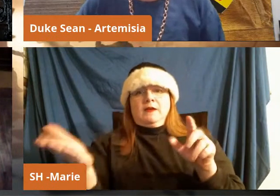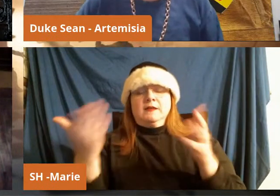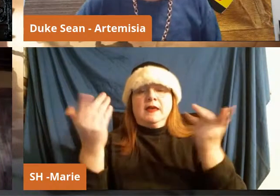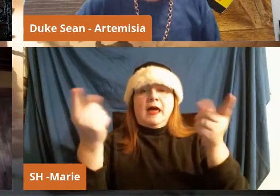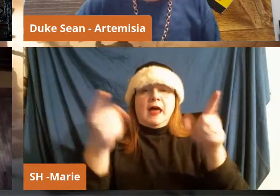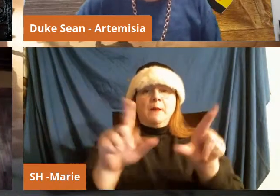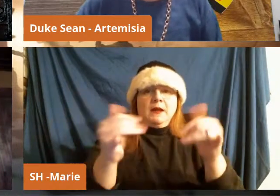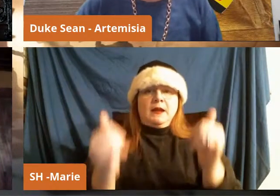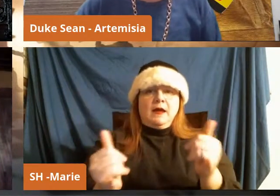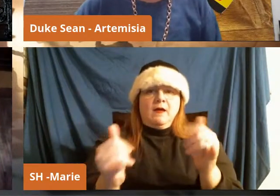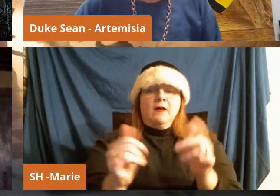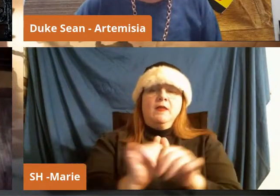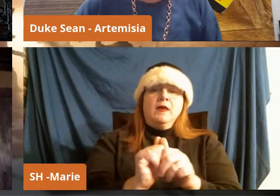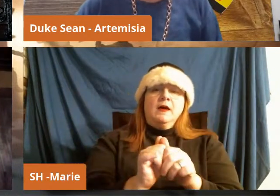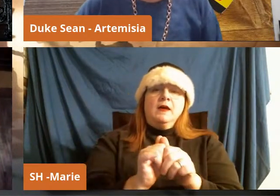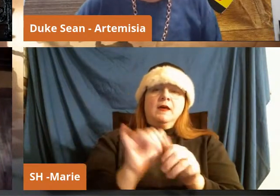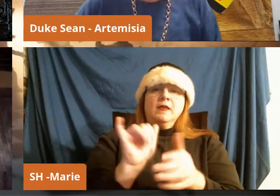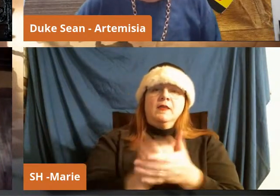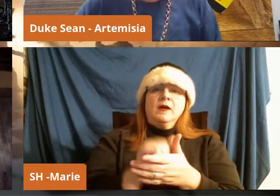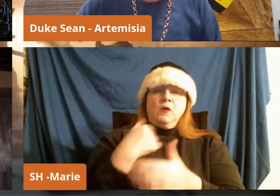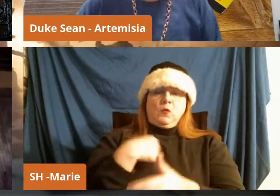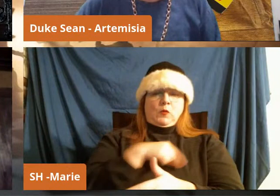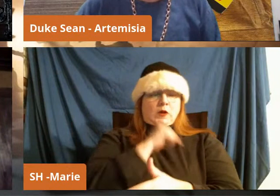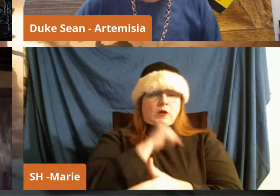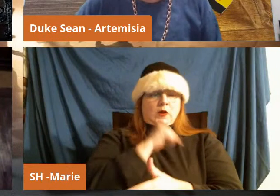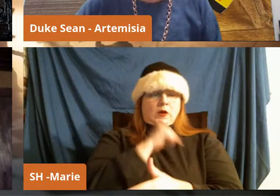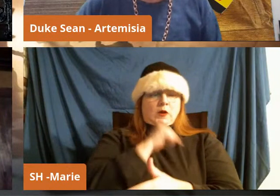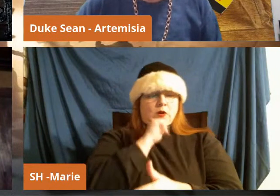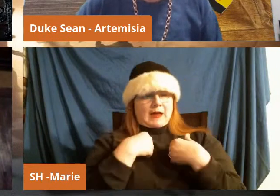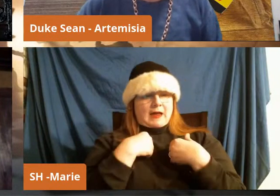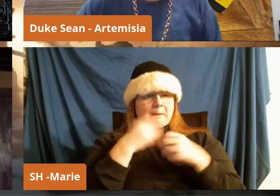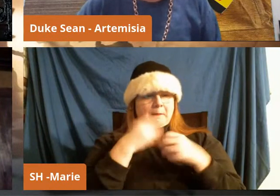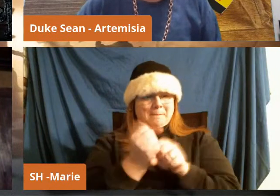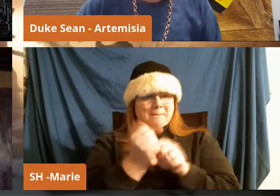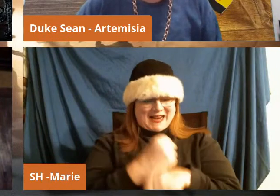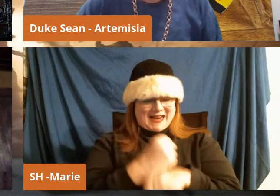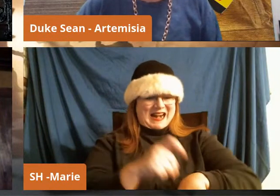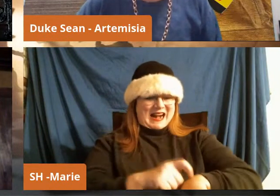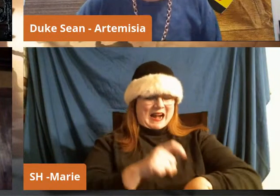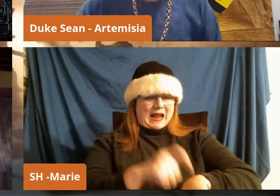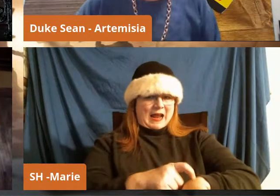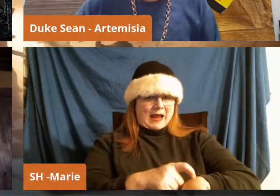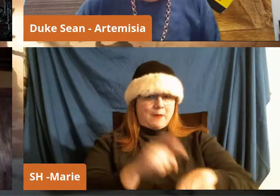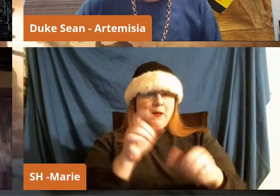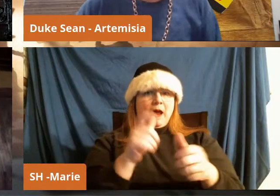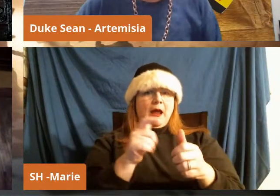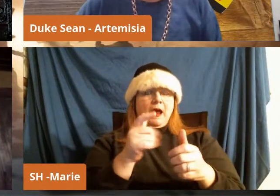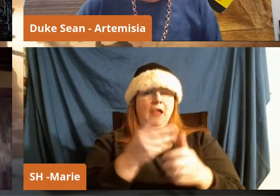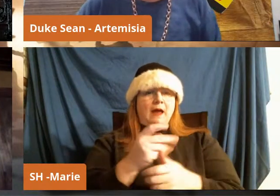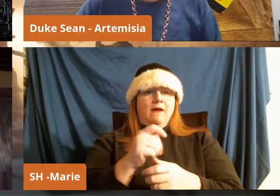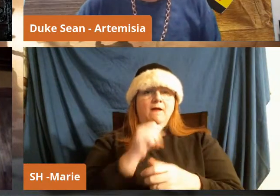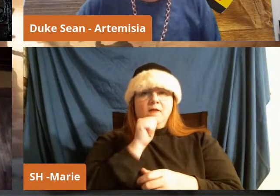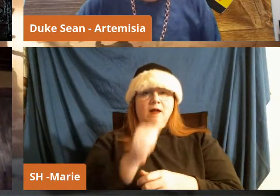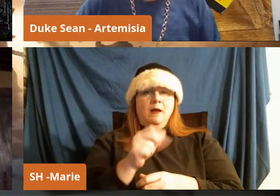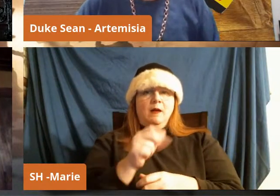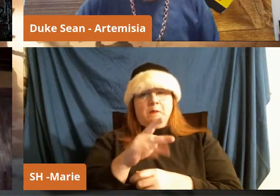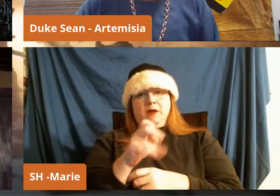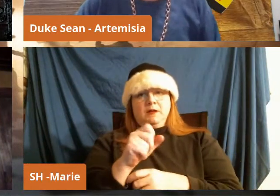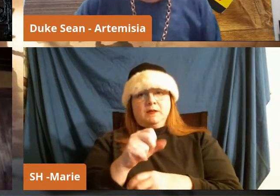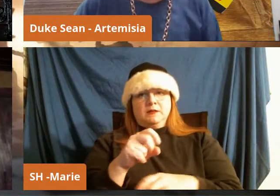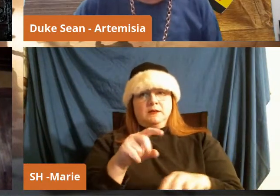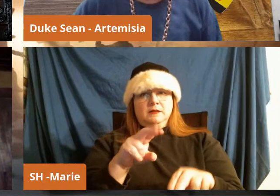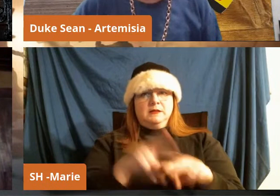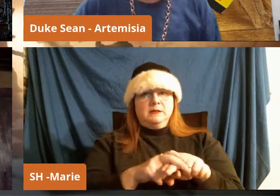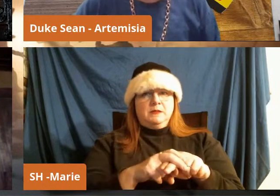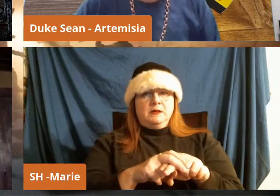now that, we don't make time at events for unbelted fighters to sit down and play a game of